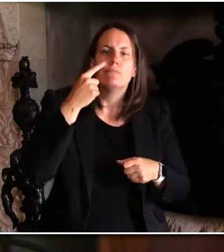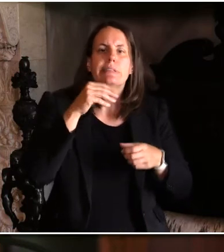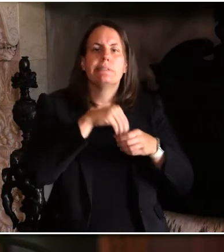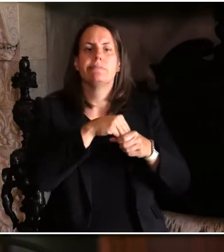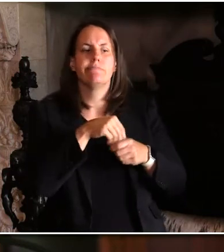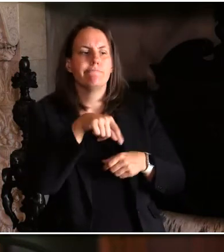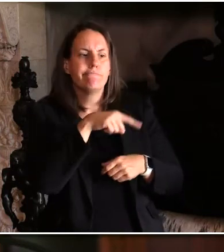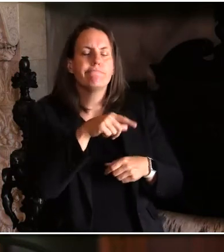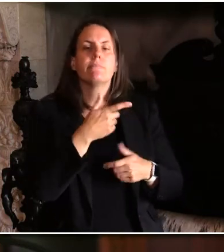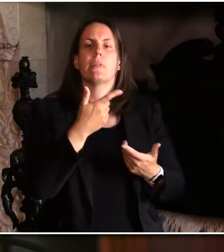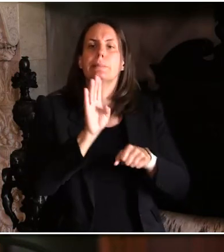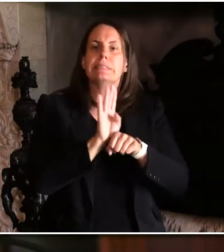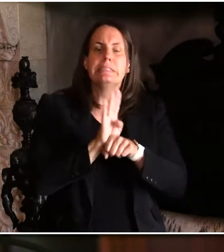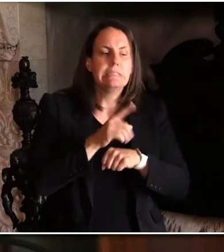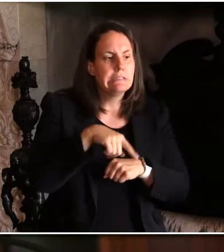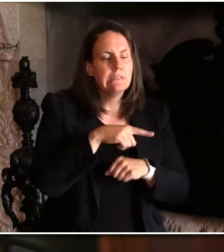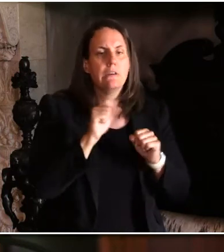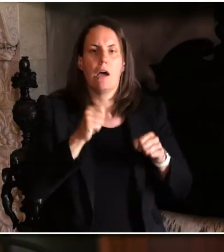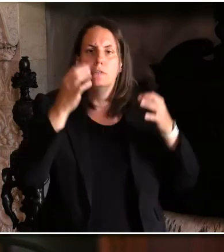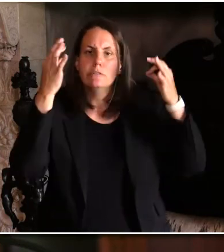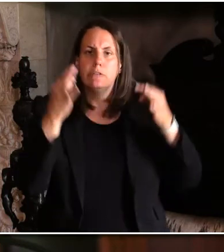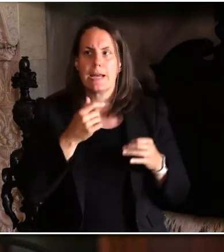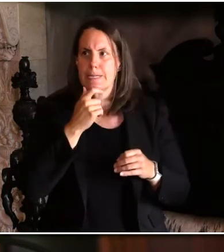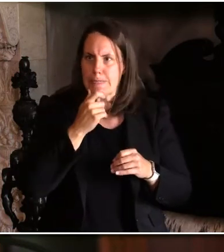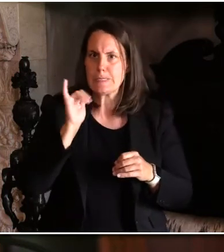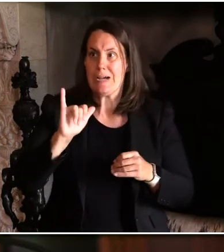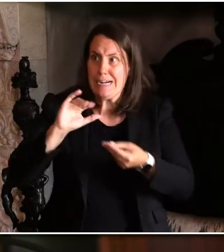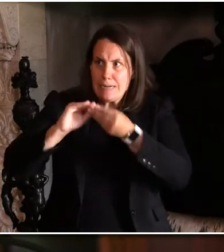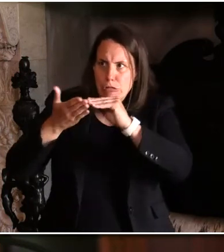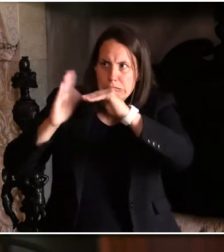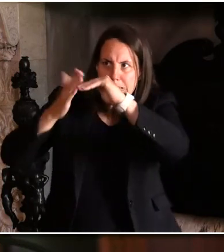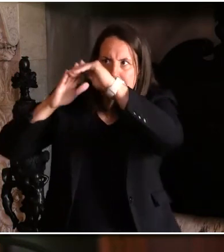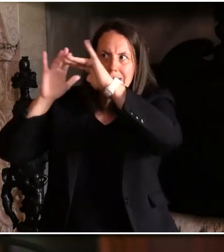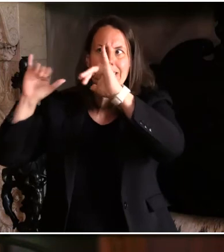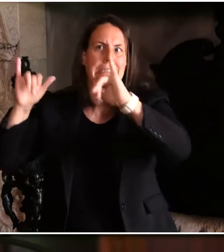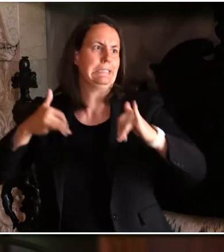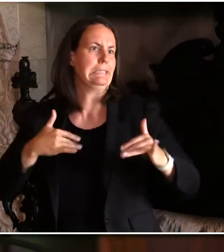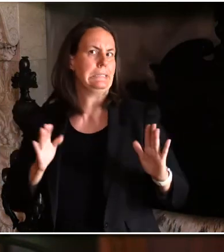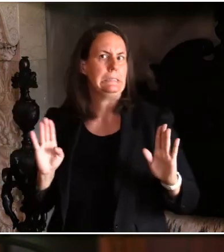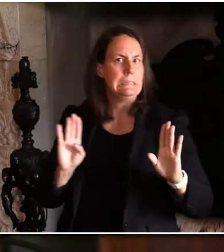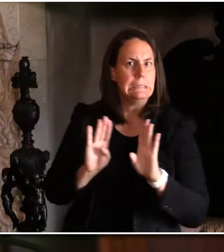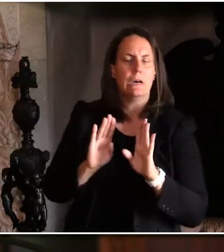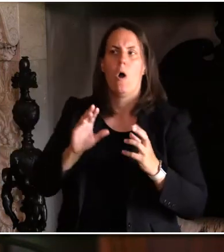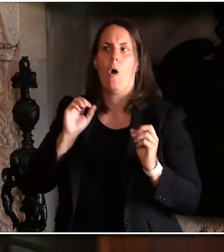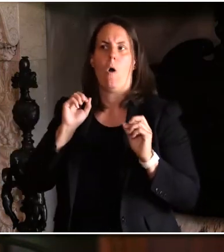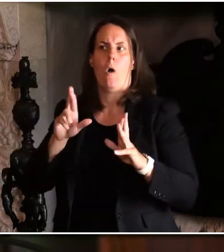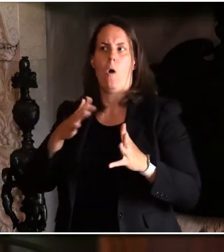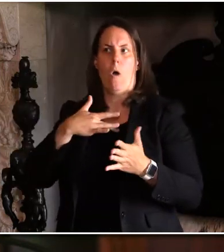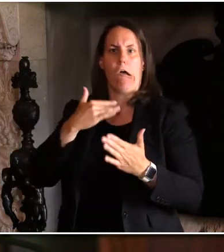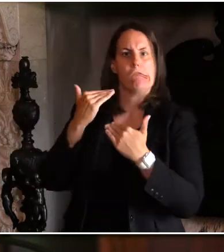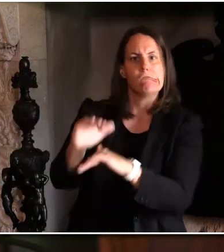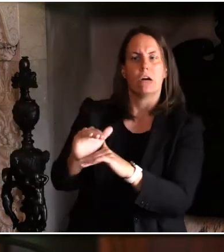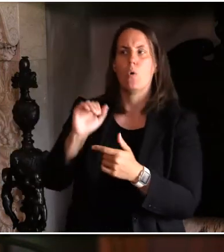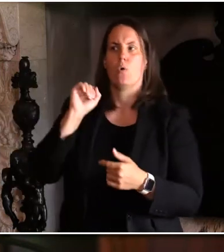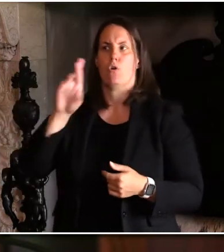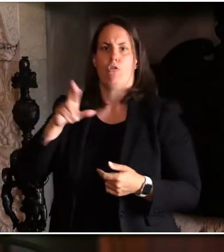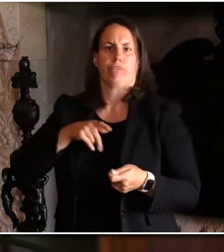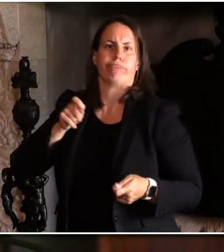look at the information for their own area, they can think about how to be most part